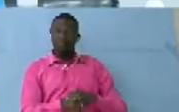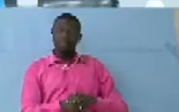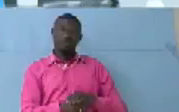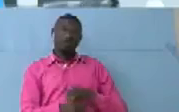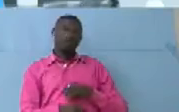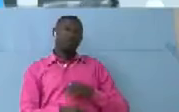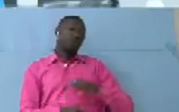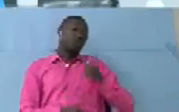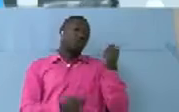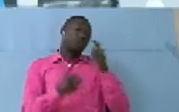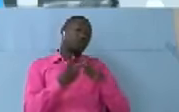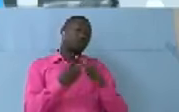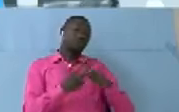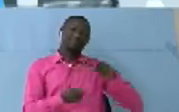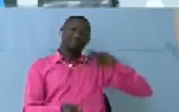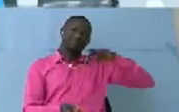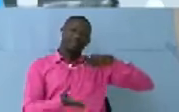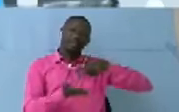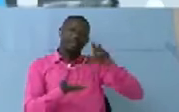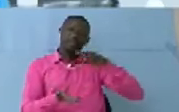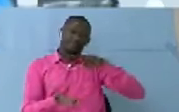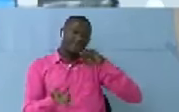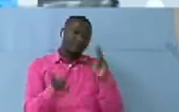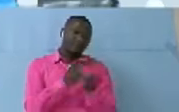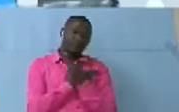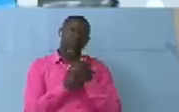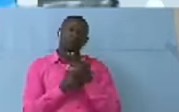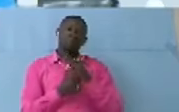just the other one came and kicked my feet off the ground.